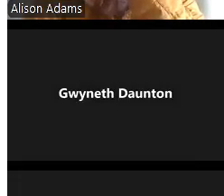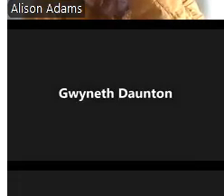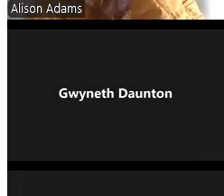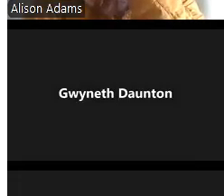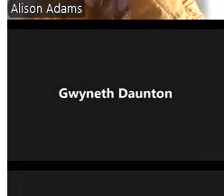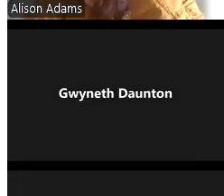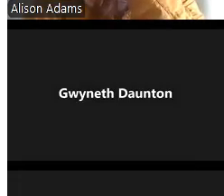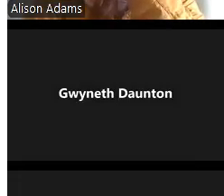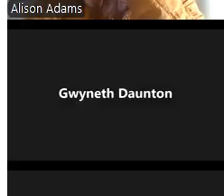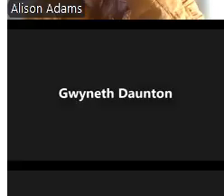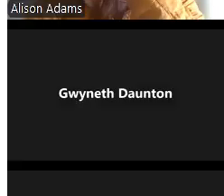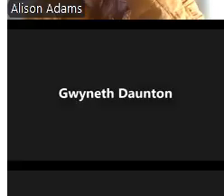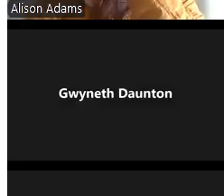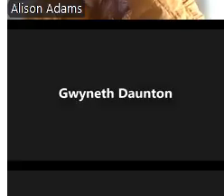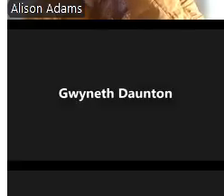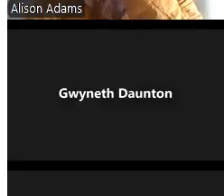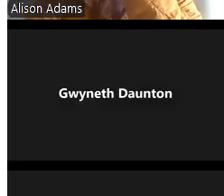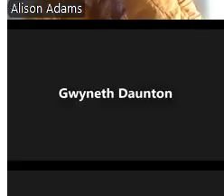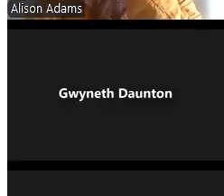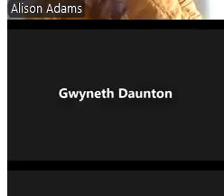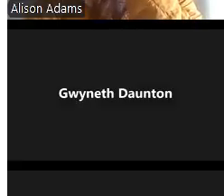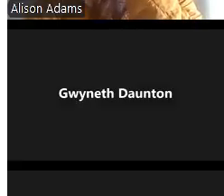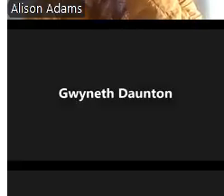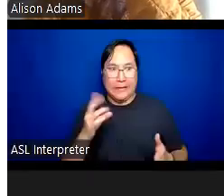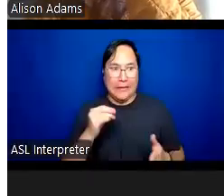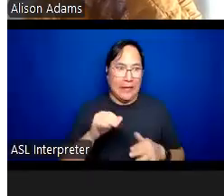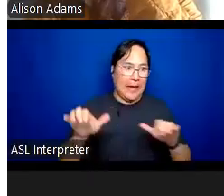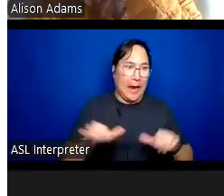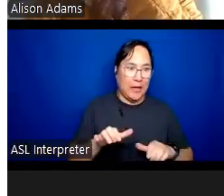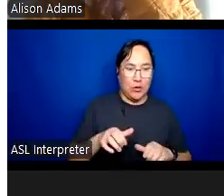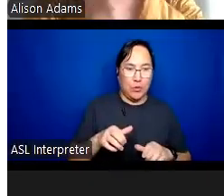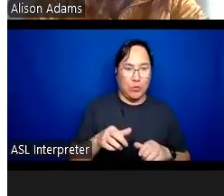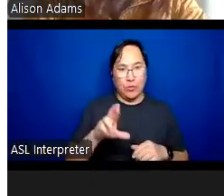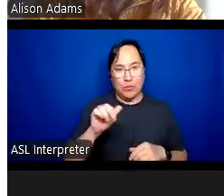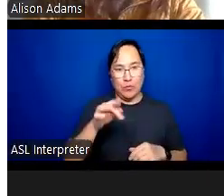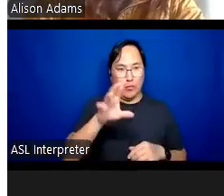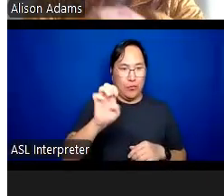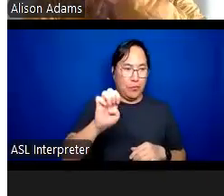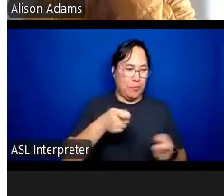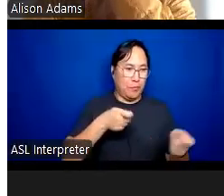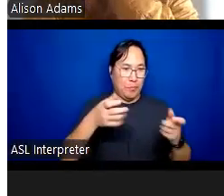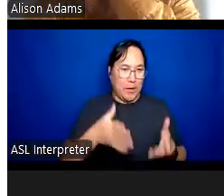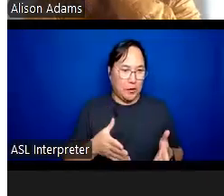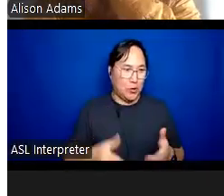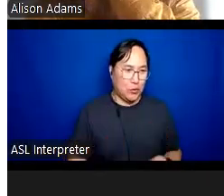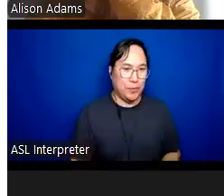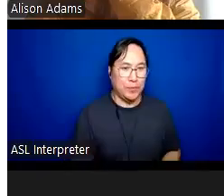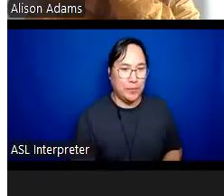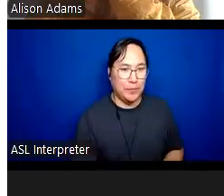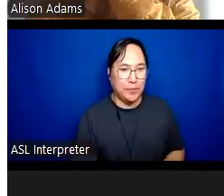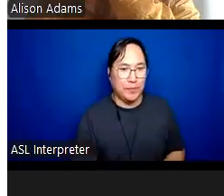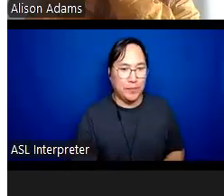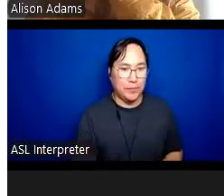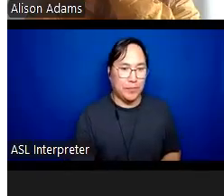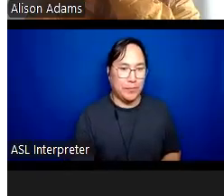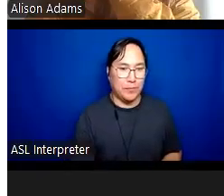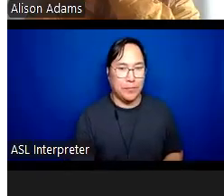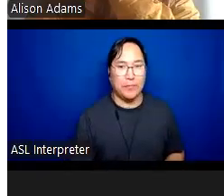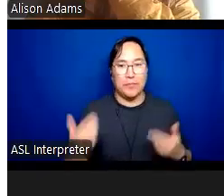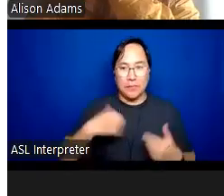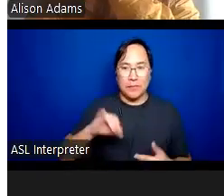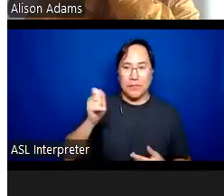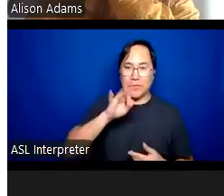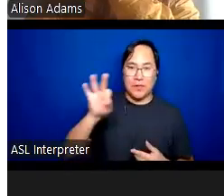lots of hats lately, and recently he's been the acting refuge manager as well as the biologist there. And my name is Jeff